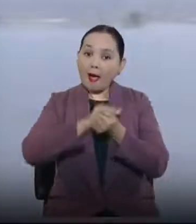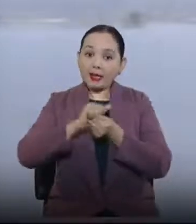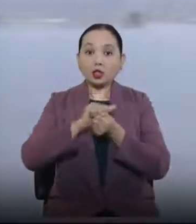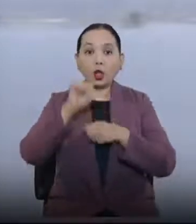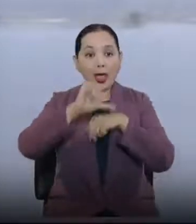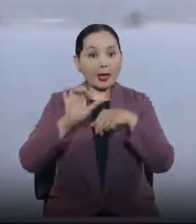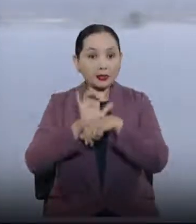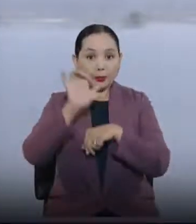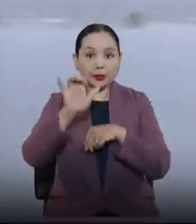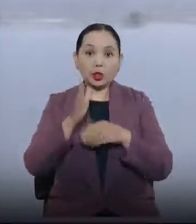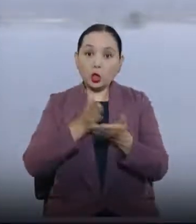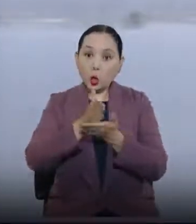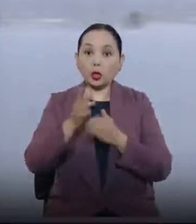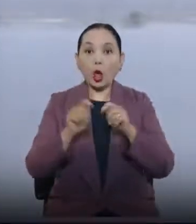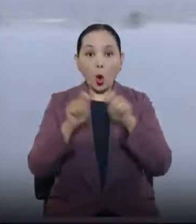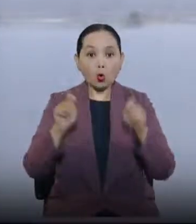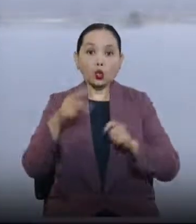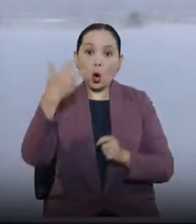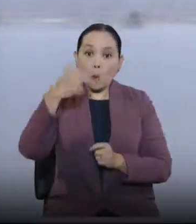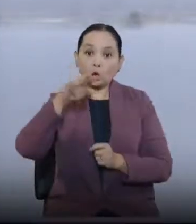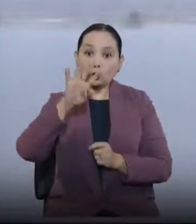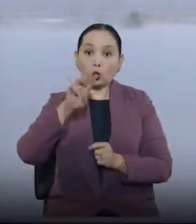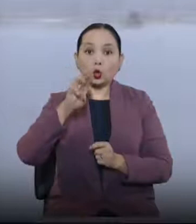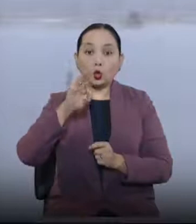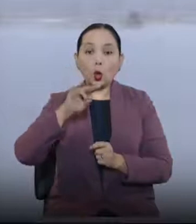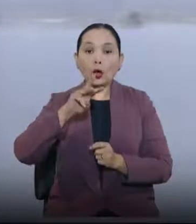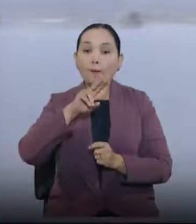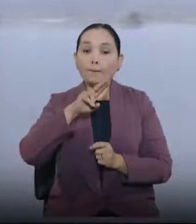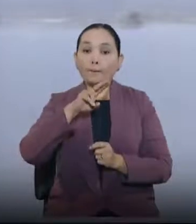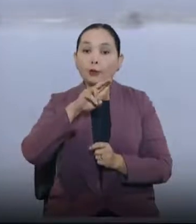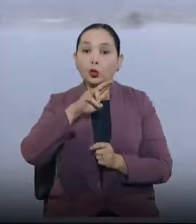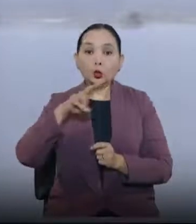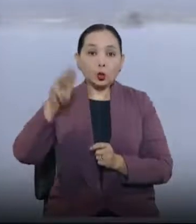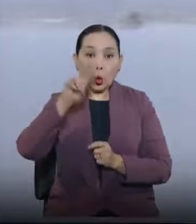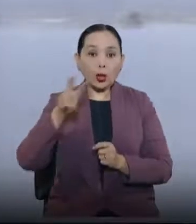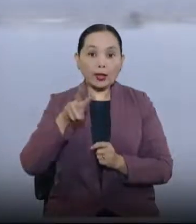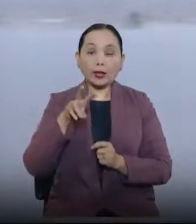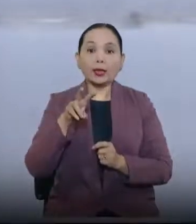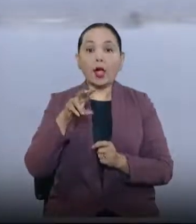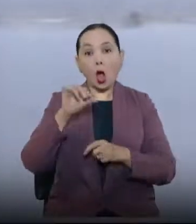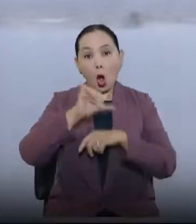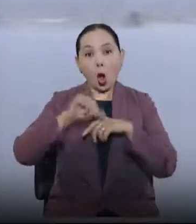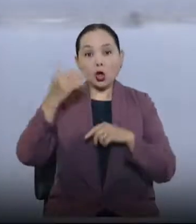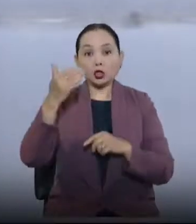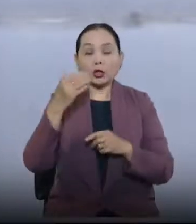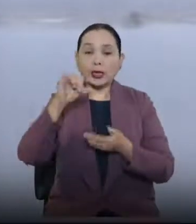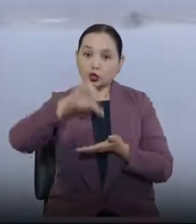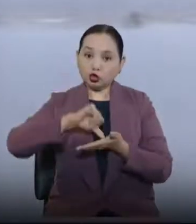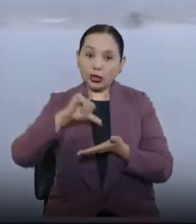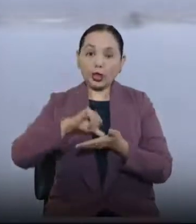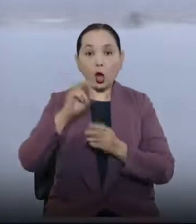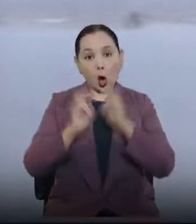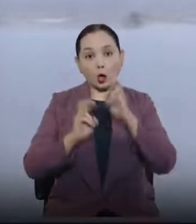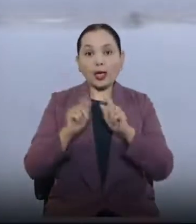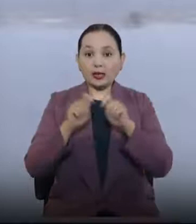yo'lga qo'yish bo'yicha 34.4 million dollarlik xorijiy investitsiya ishtirokidagi